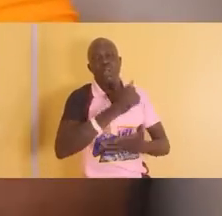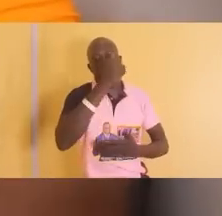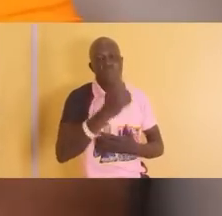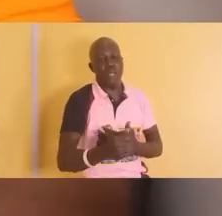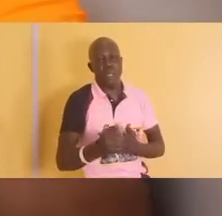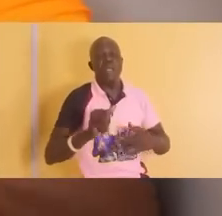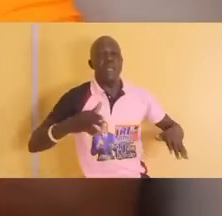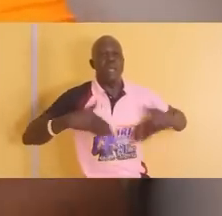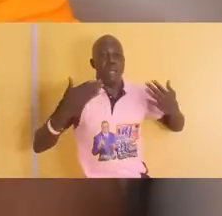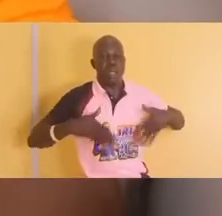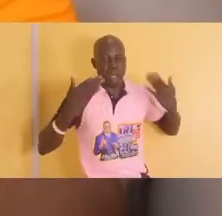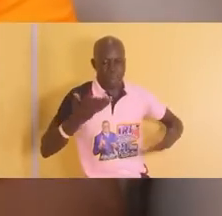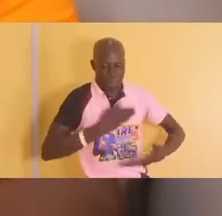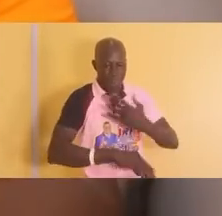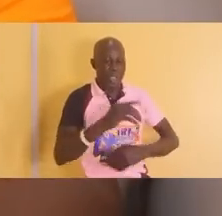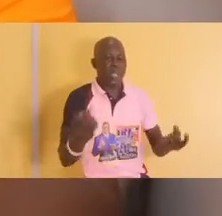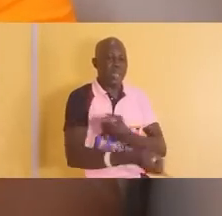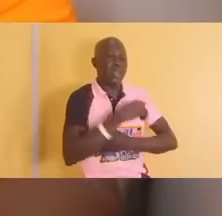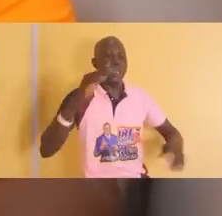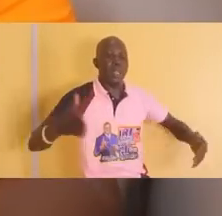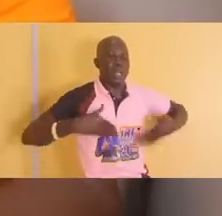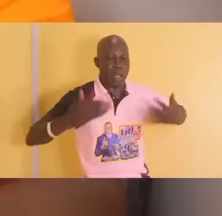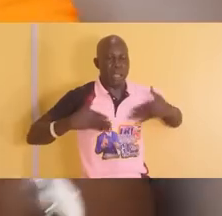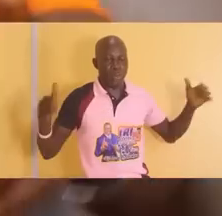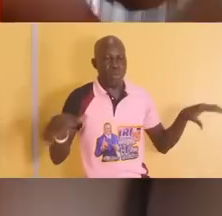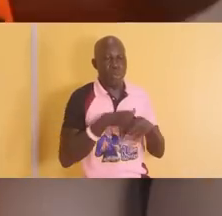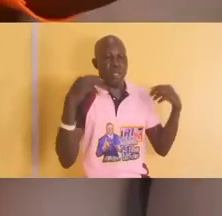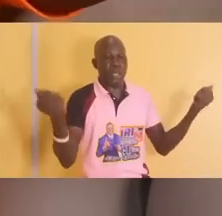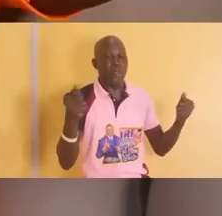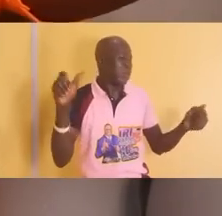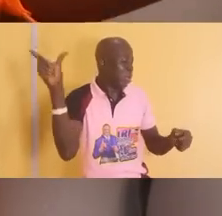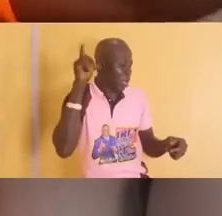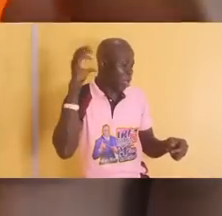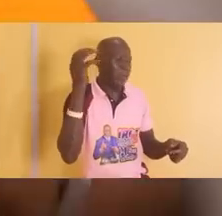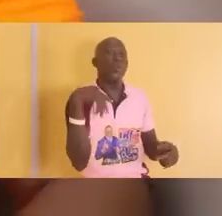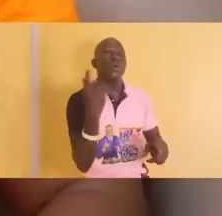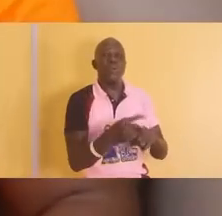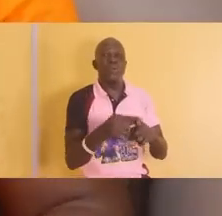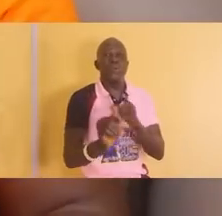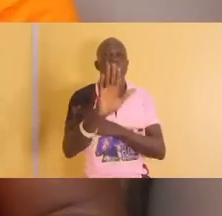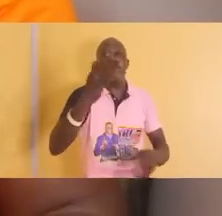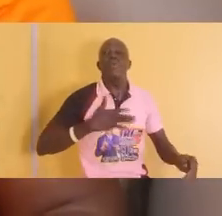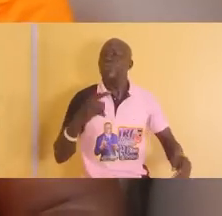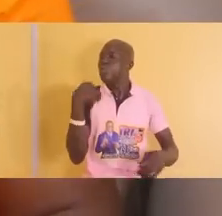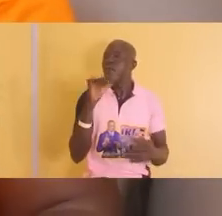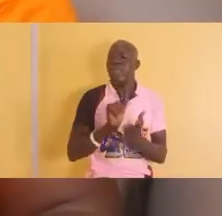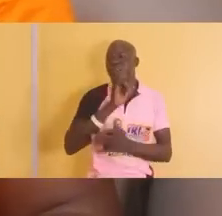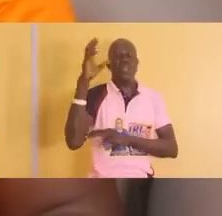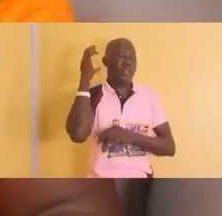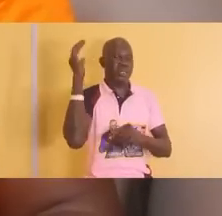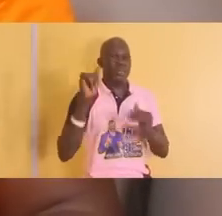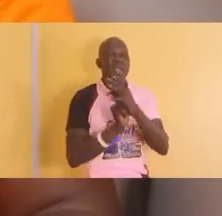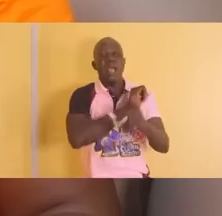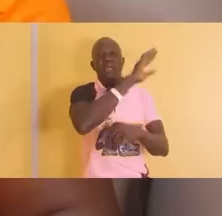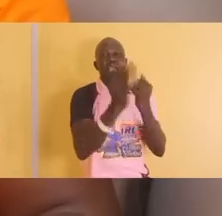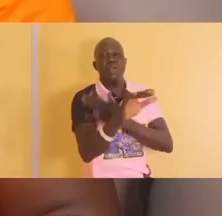In the name of Jesus. Happy birthday. Echo your joy. Happy wedding anniversary. Esquire, be hear the word of God from me. So that is hearing